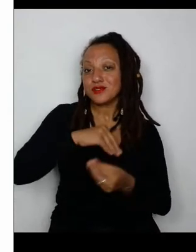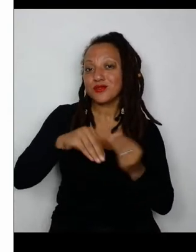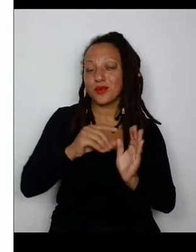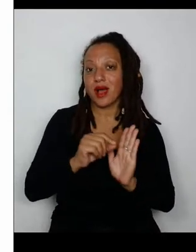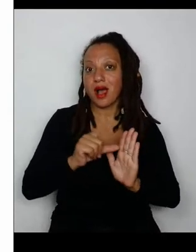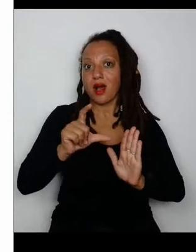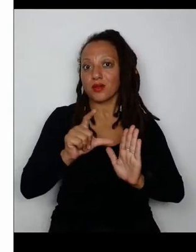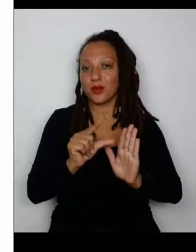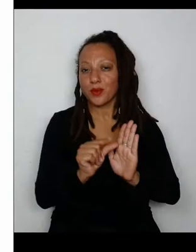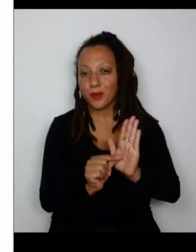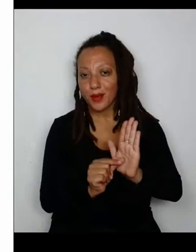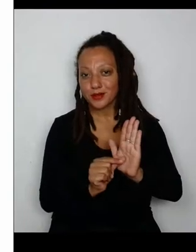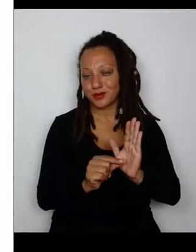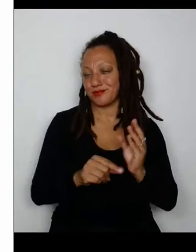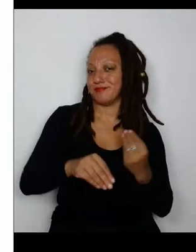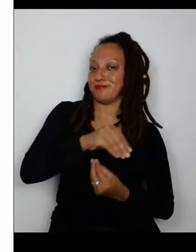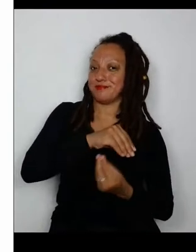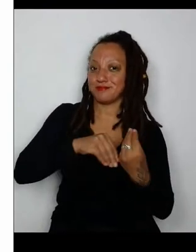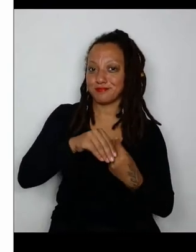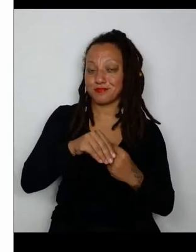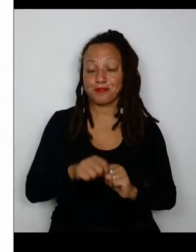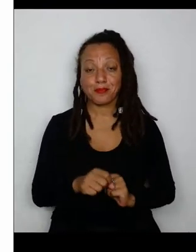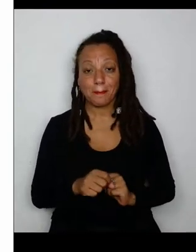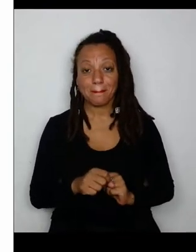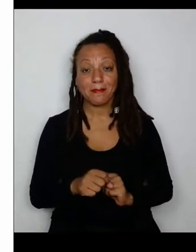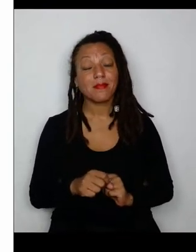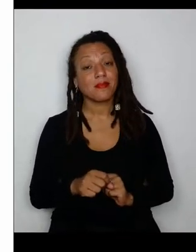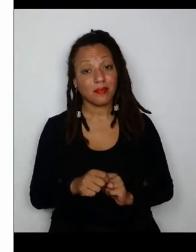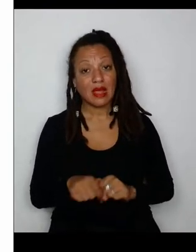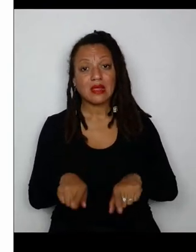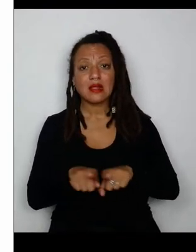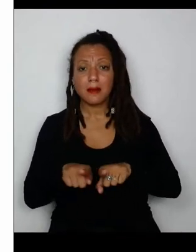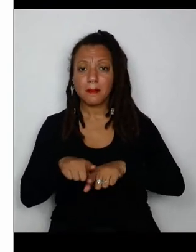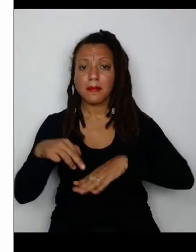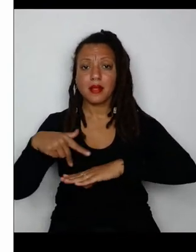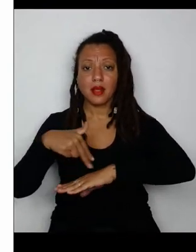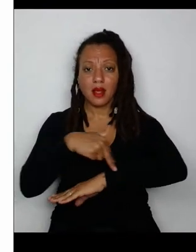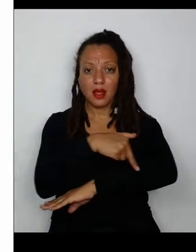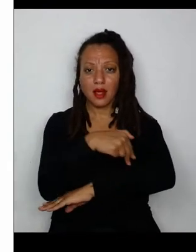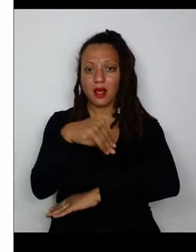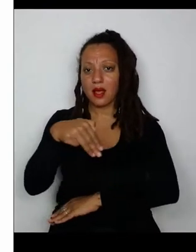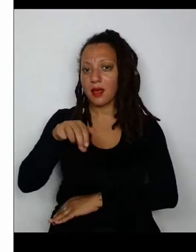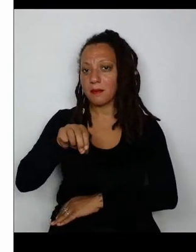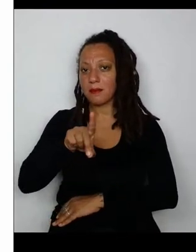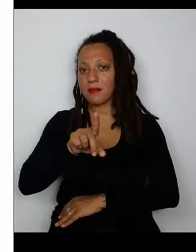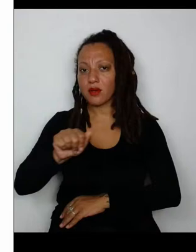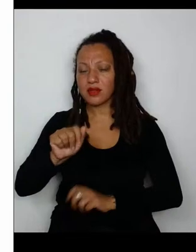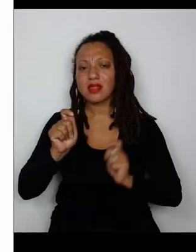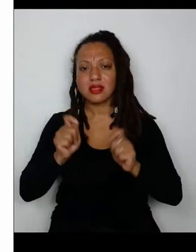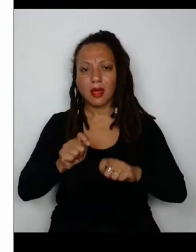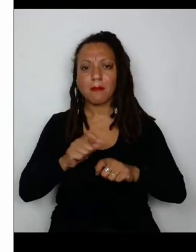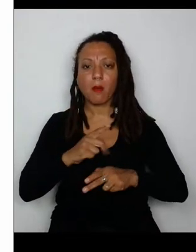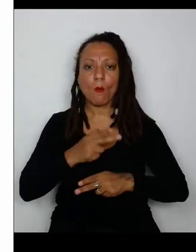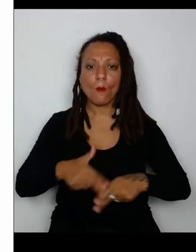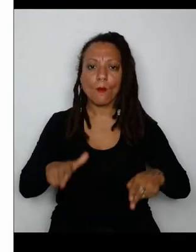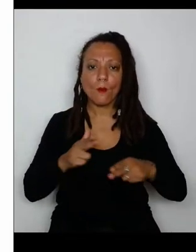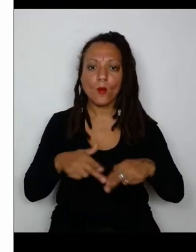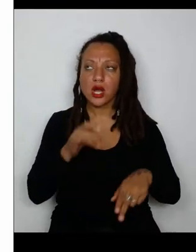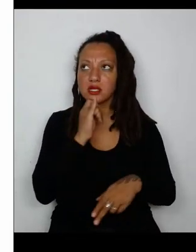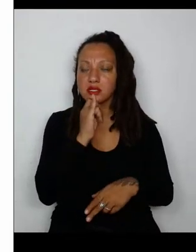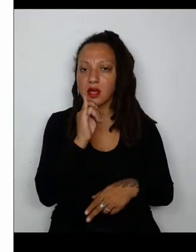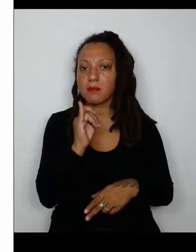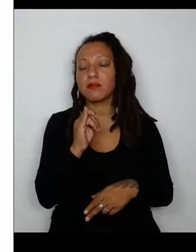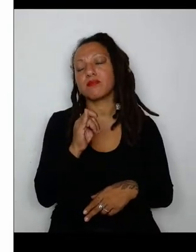fashion also implies the possibility of masquerade and disguise many scholars have shown how